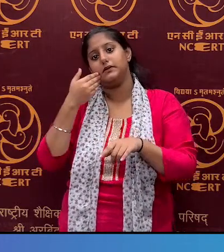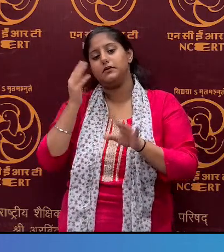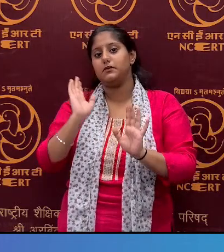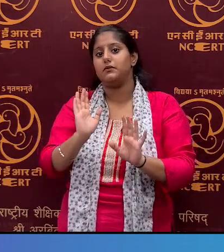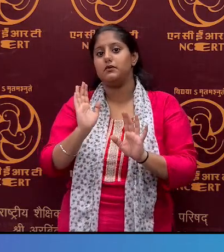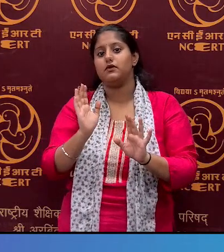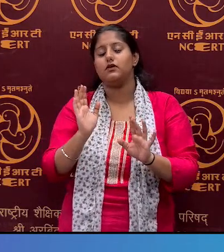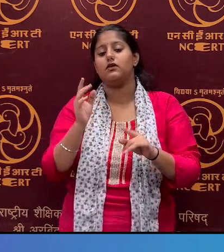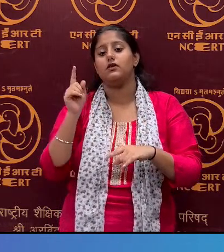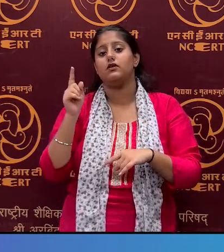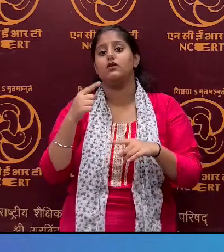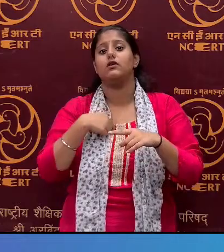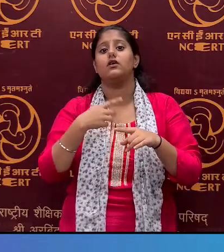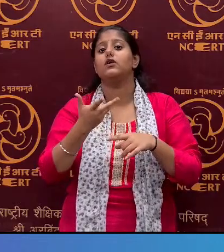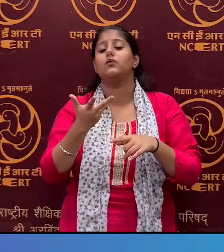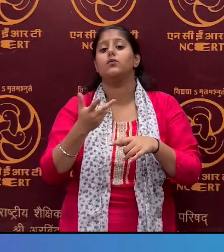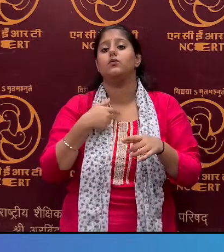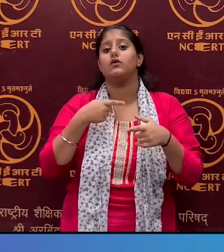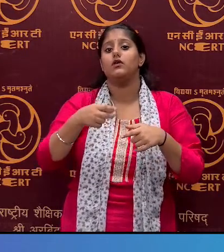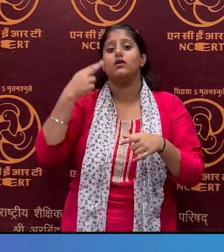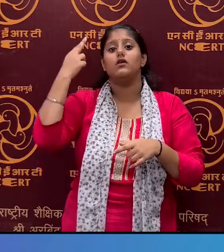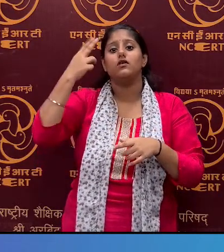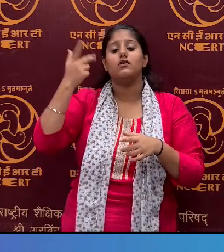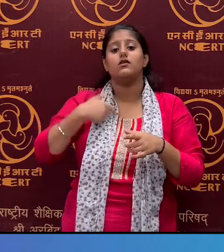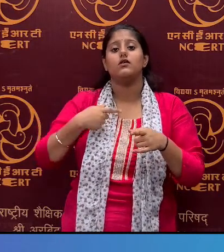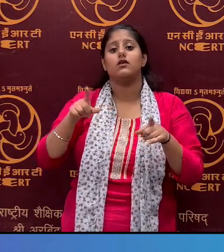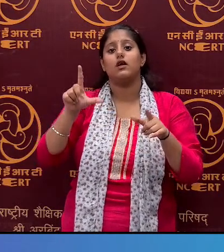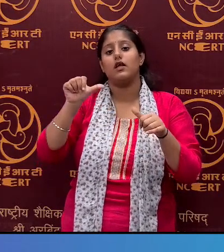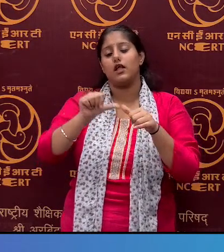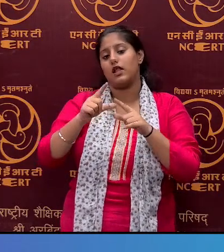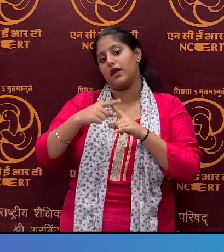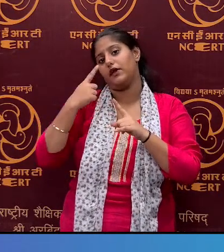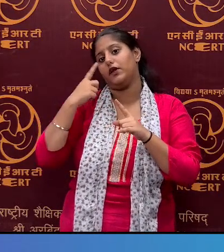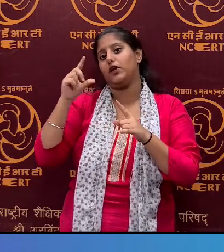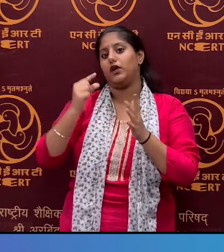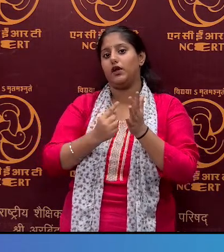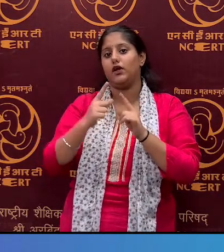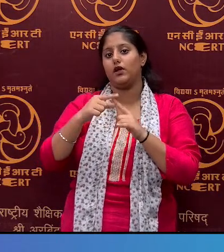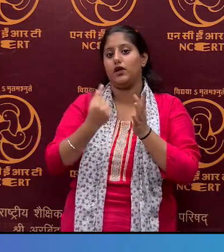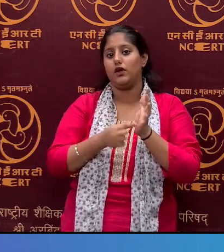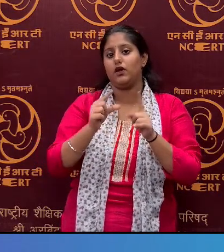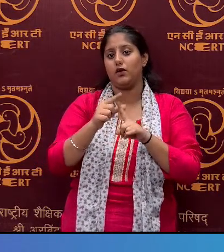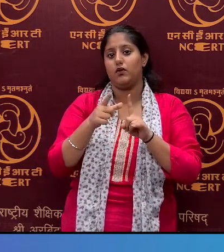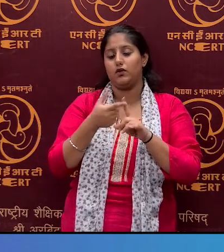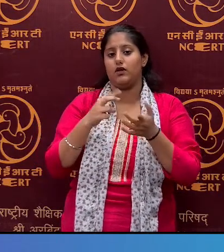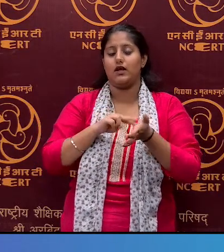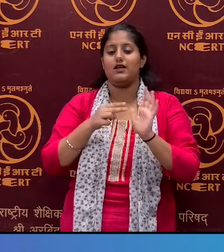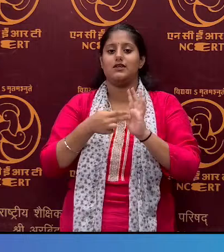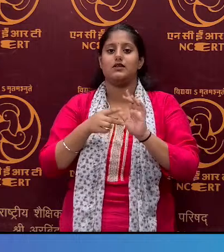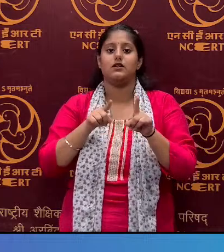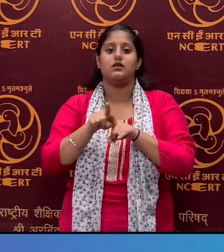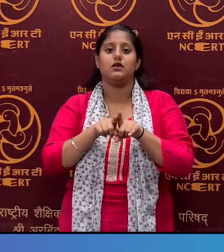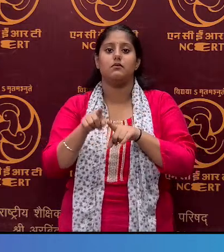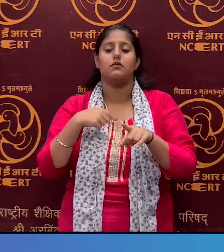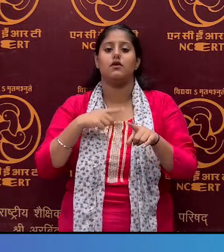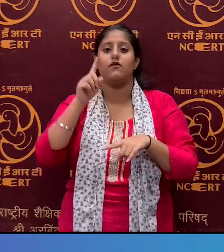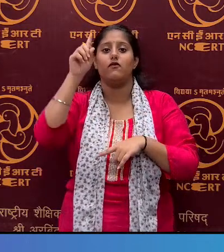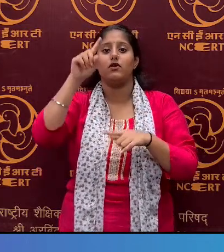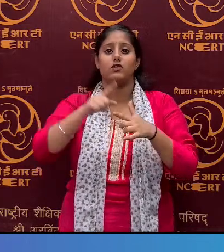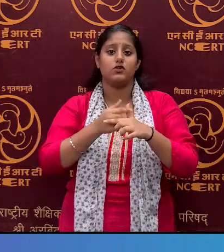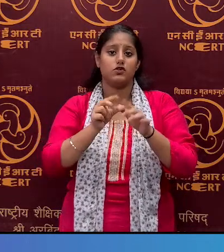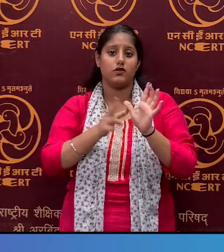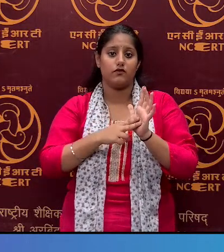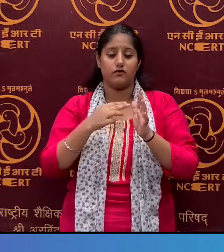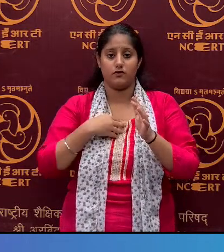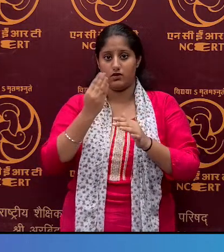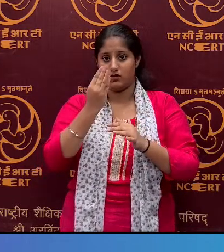all happened because of difference in latitude. For example, on 1st January, Srinagar experienced